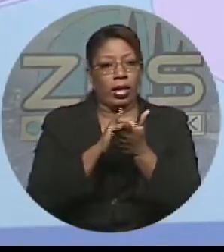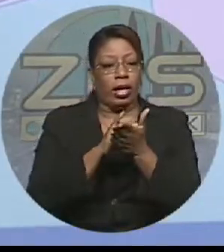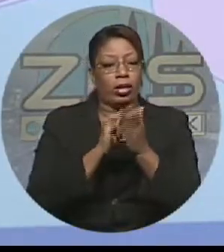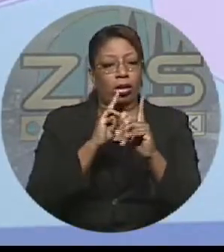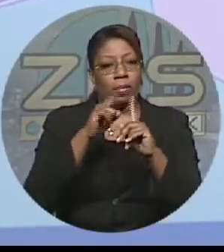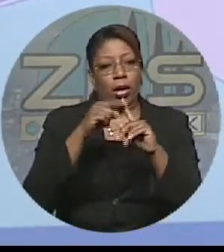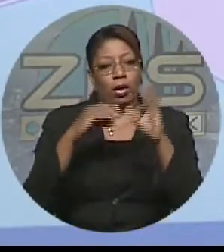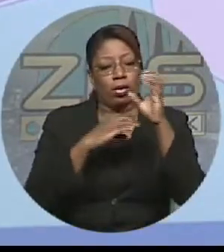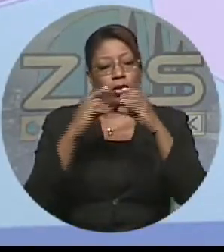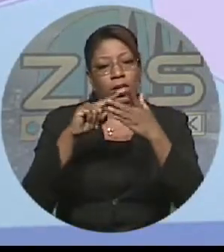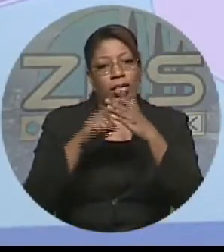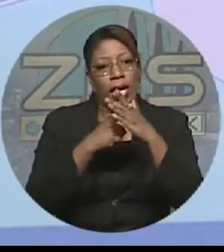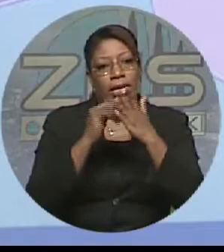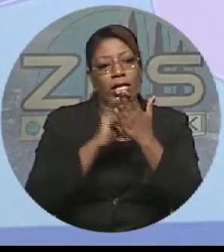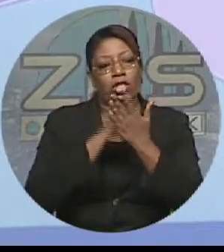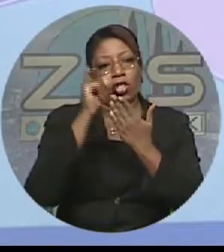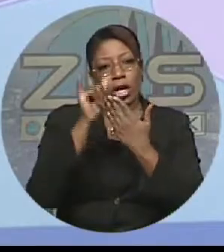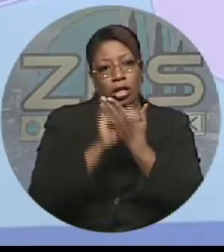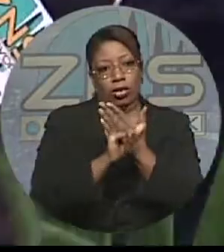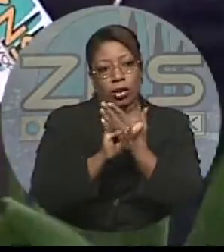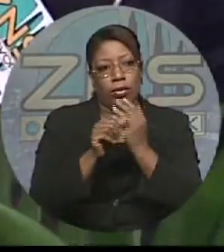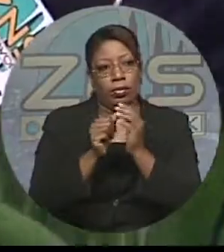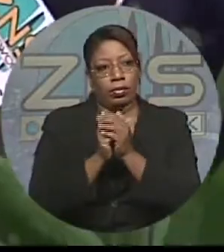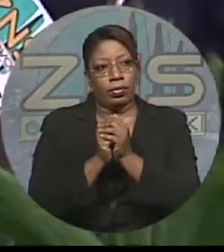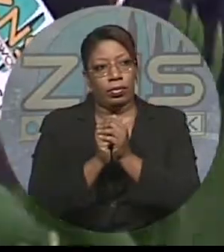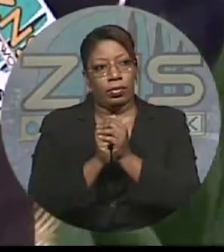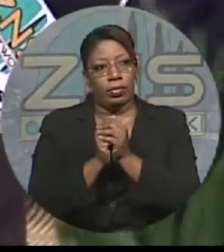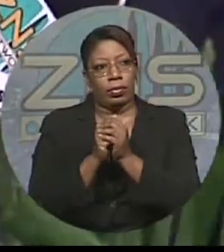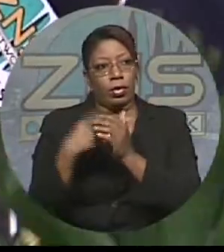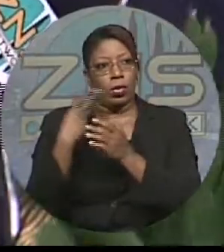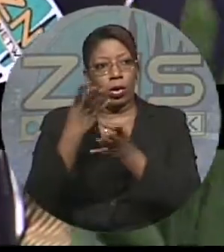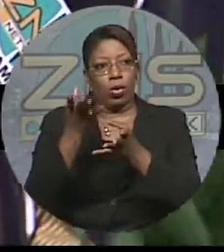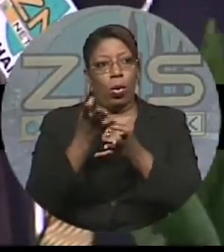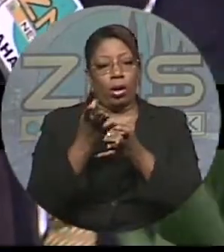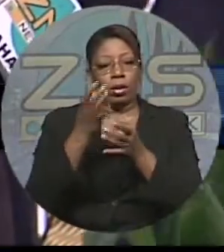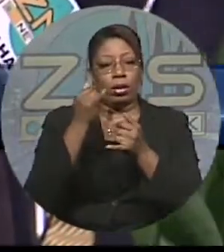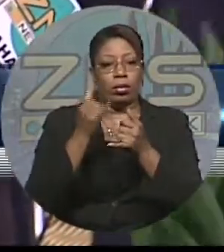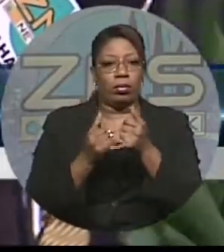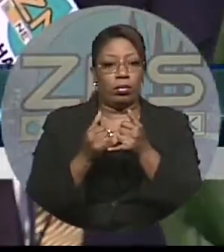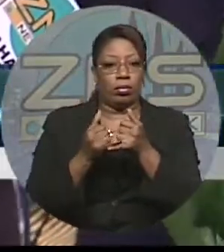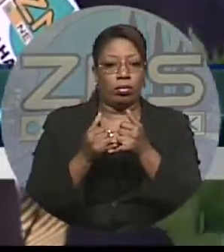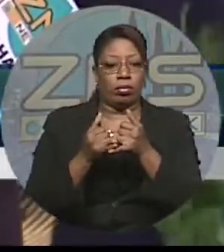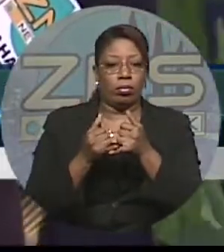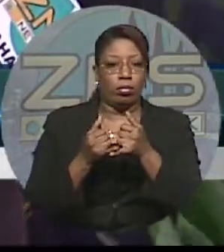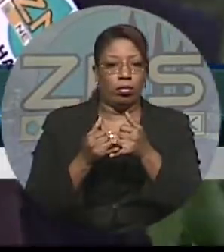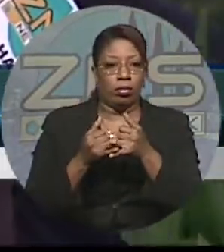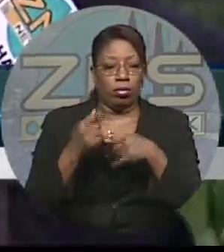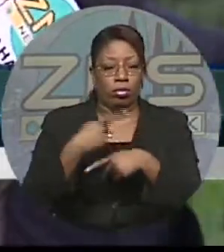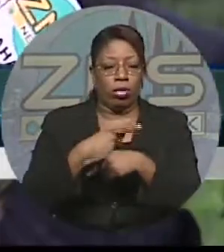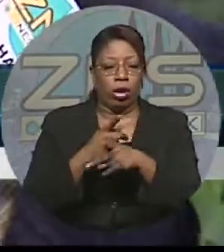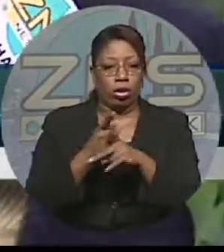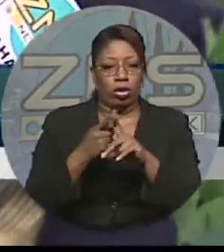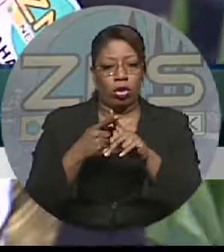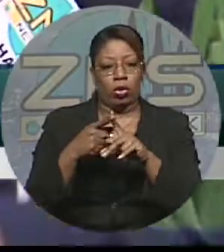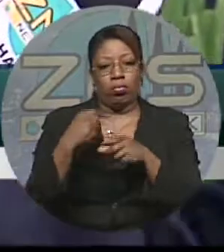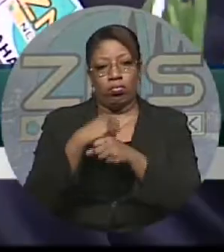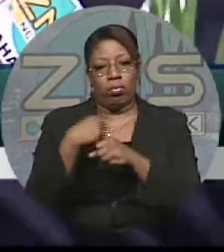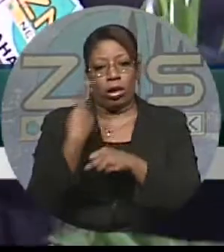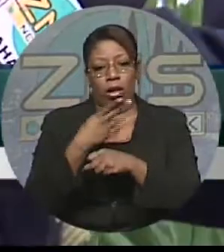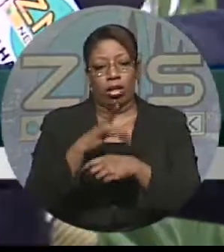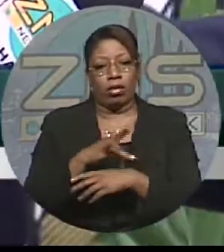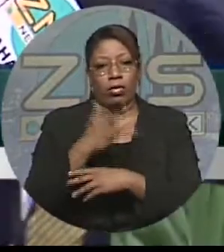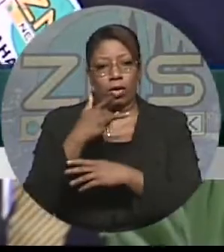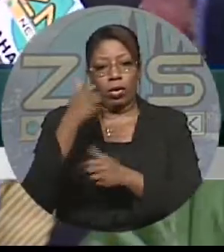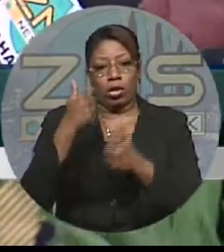begin in January to do a first-class facility. We want the final product to make us feel that when